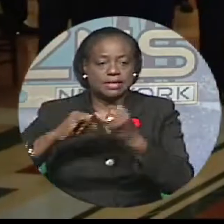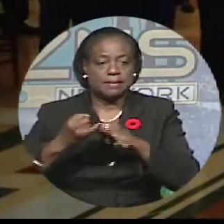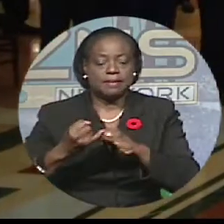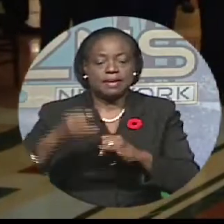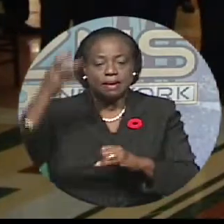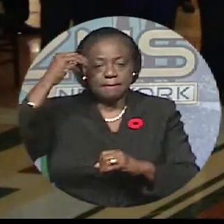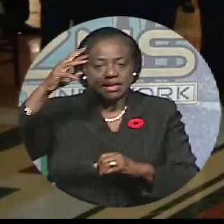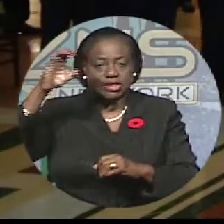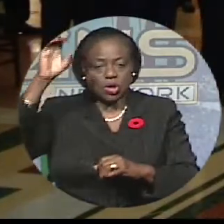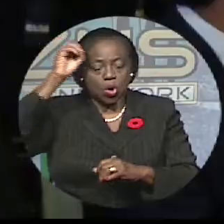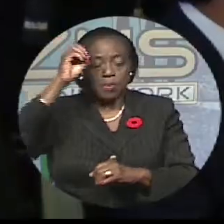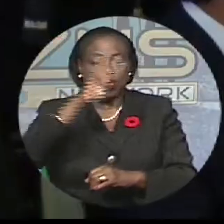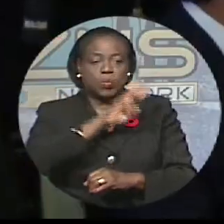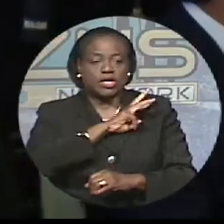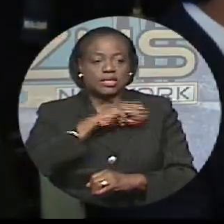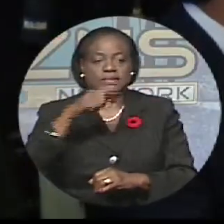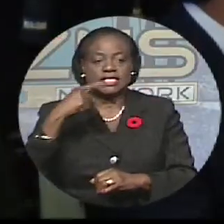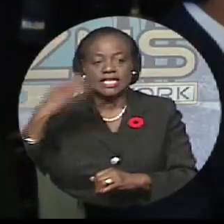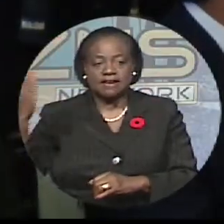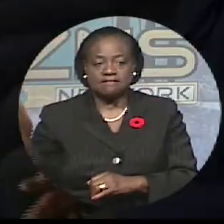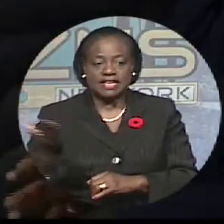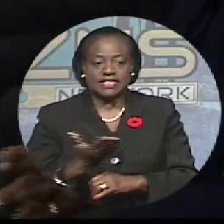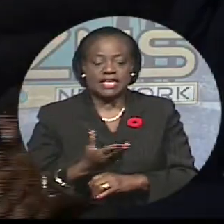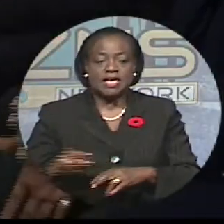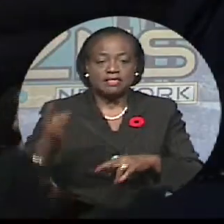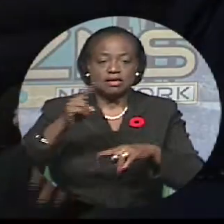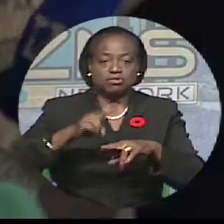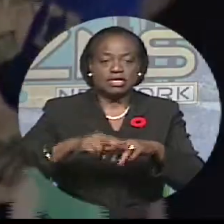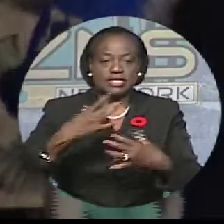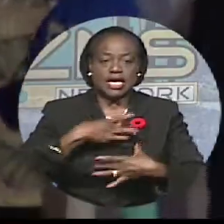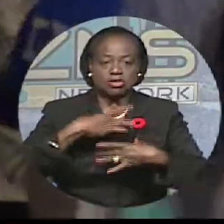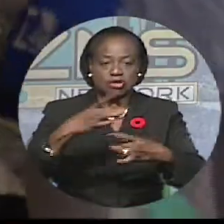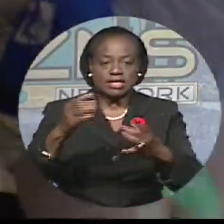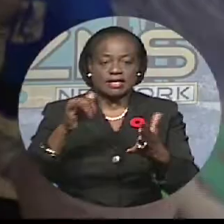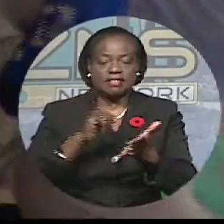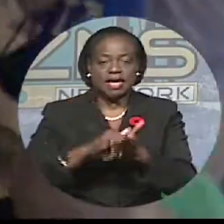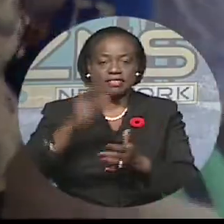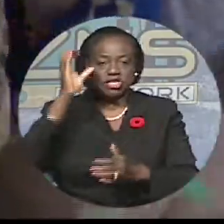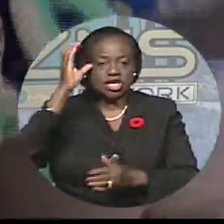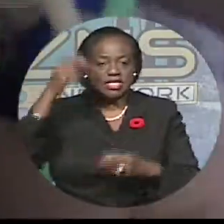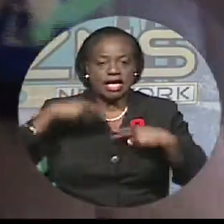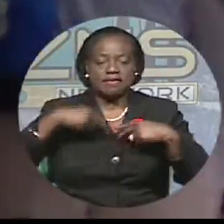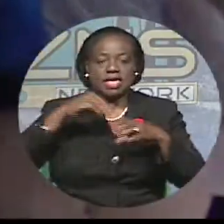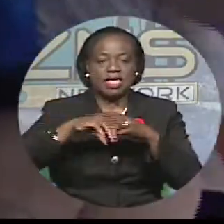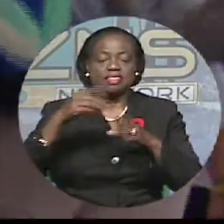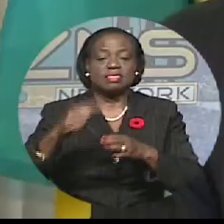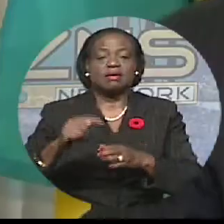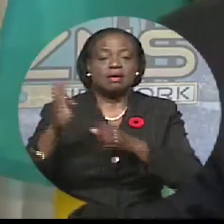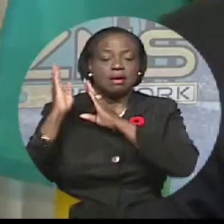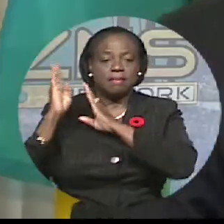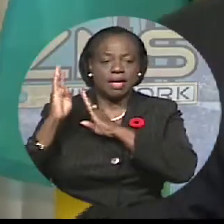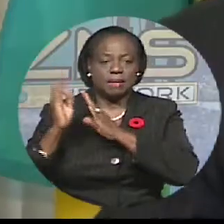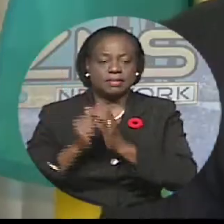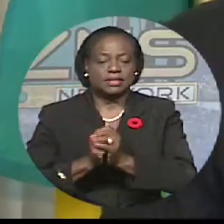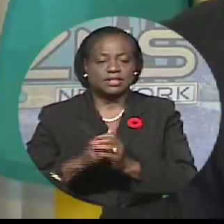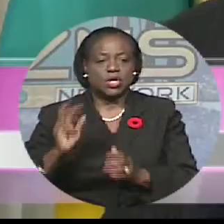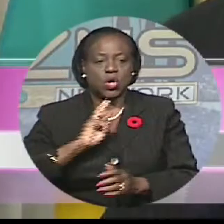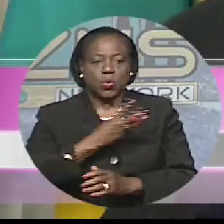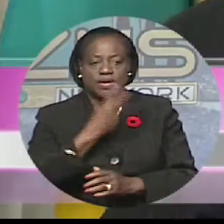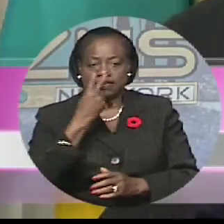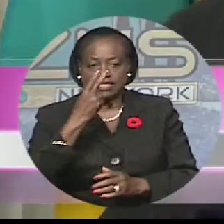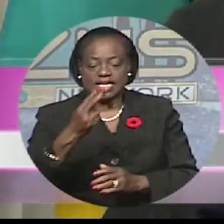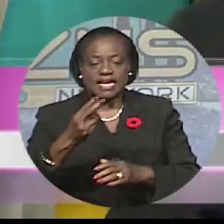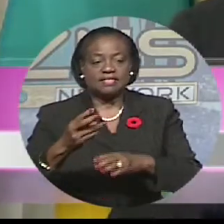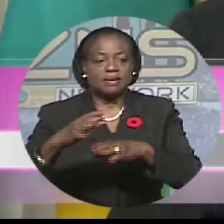the increased interest that Chinese investors are having in the Bahamas, as it bodes well for the overall tourism product. We have seen the British come,